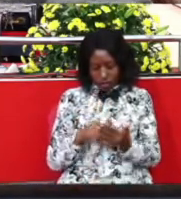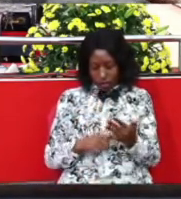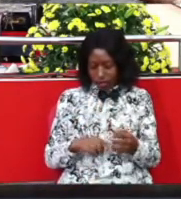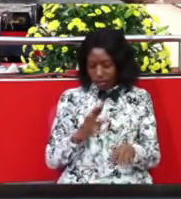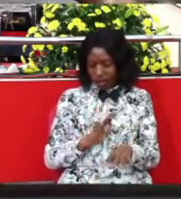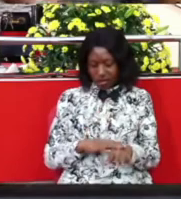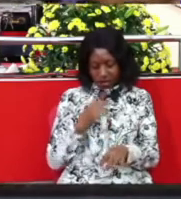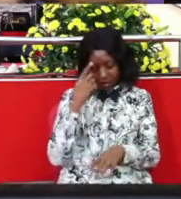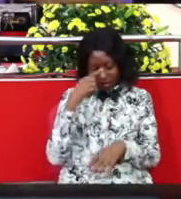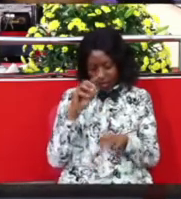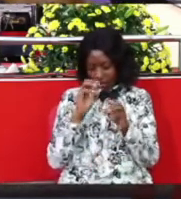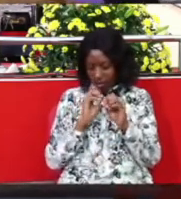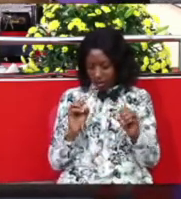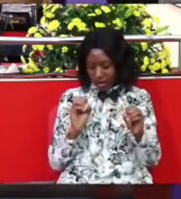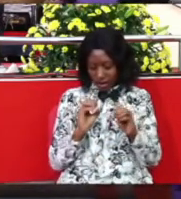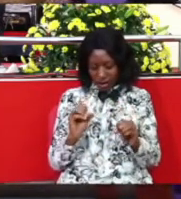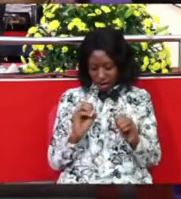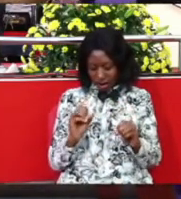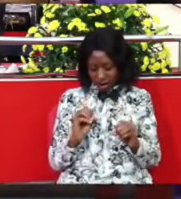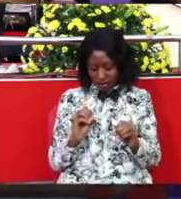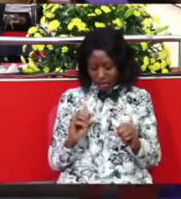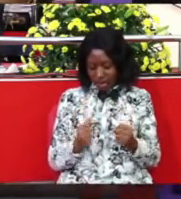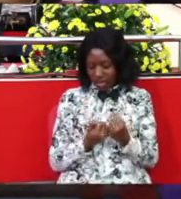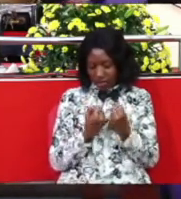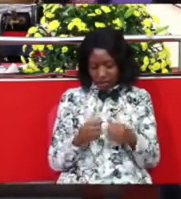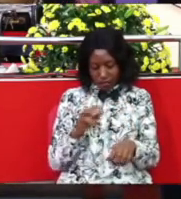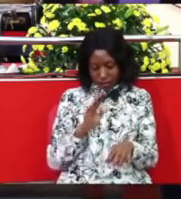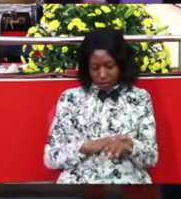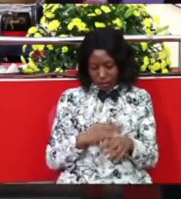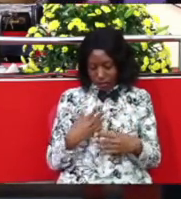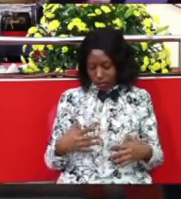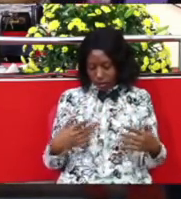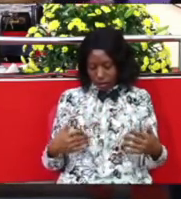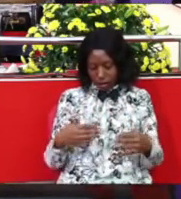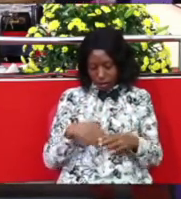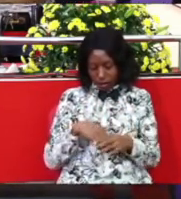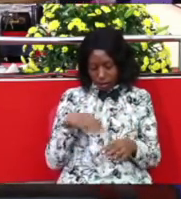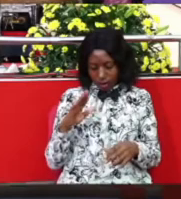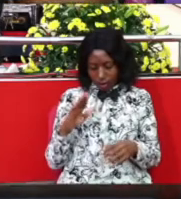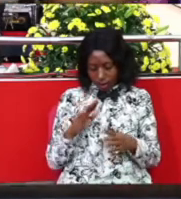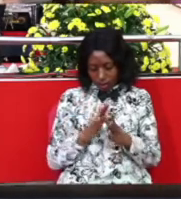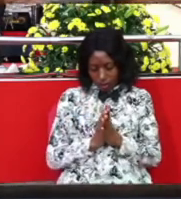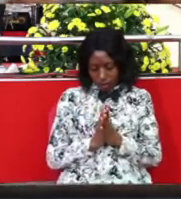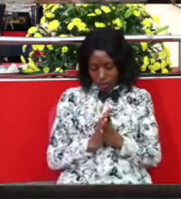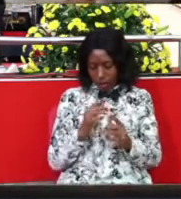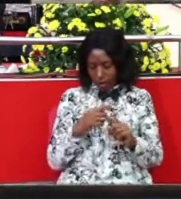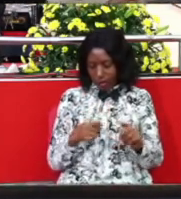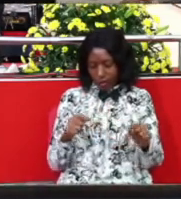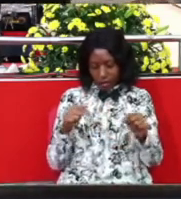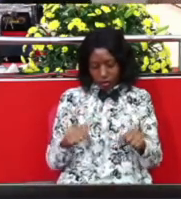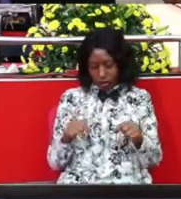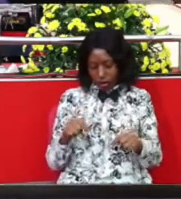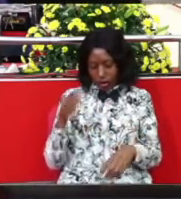wowote. There is nothing good that can come out of you. Kwamba hapana jambo jema litalotoka ndani yao. And today you are telling them, come